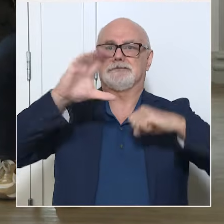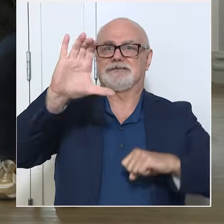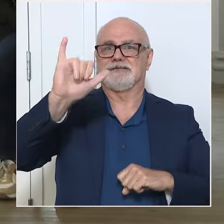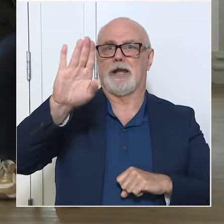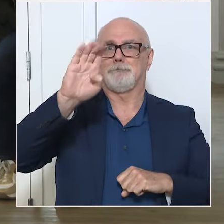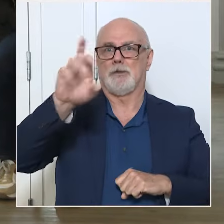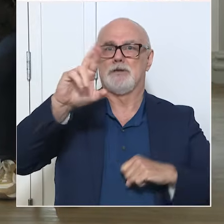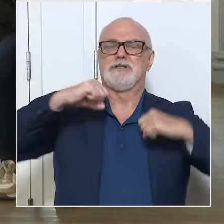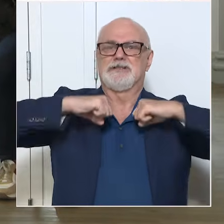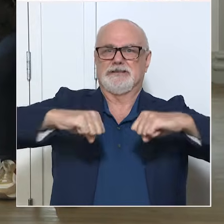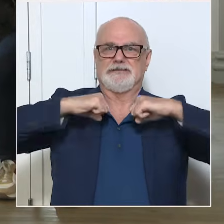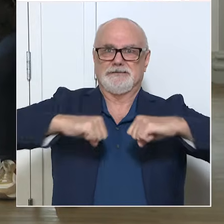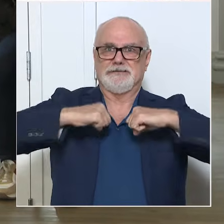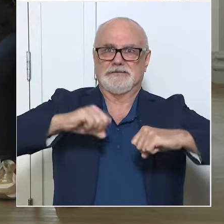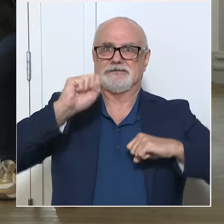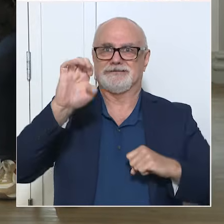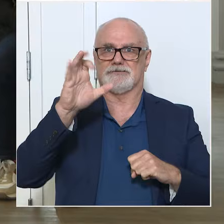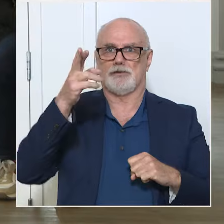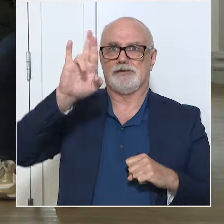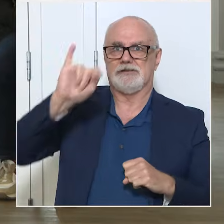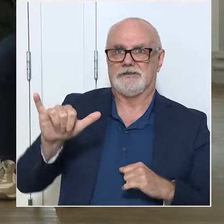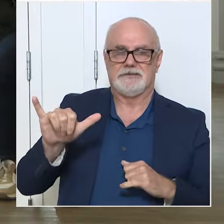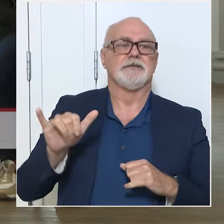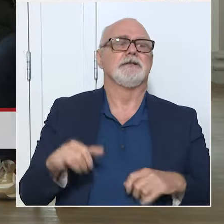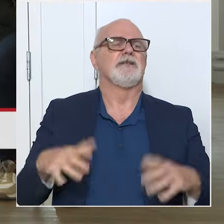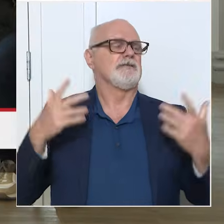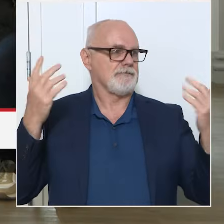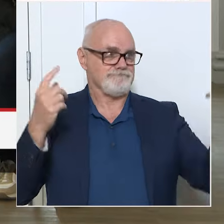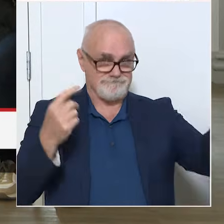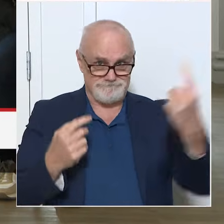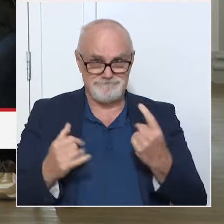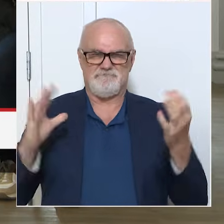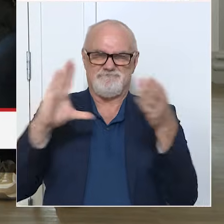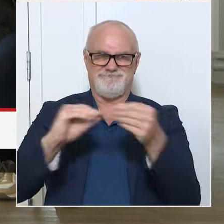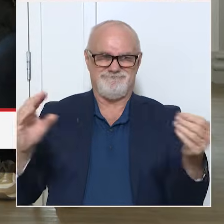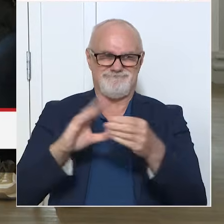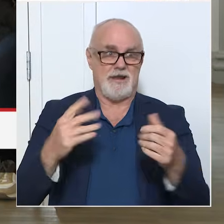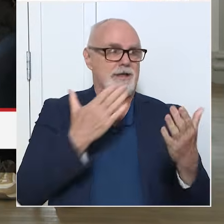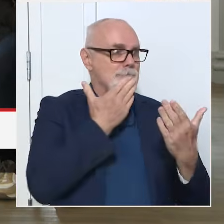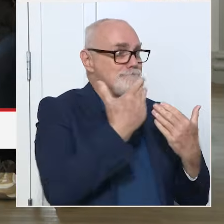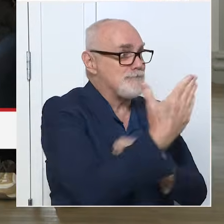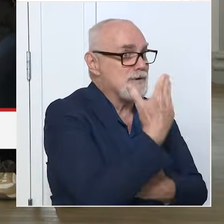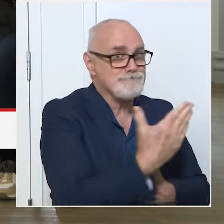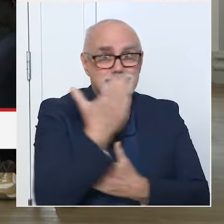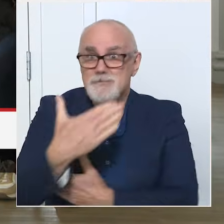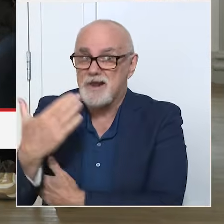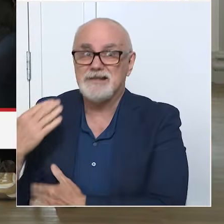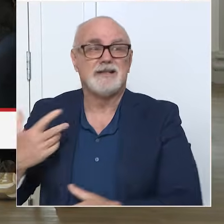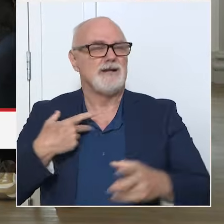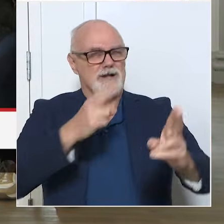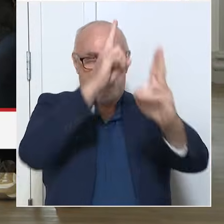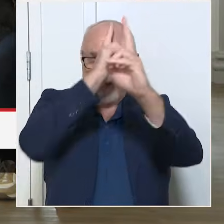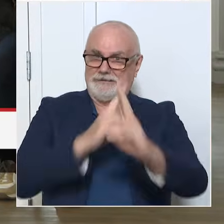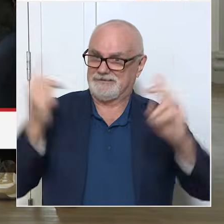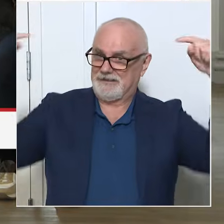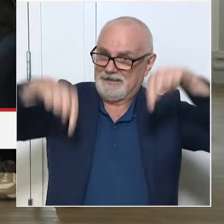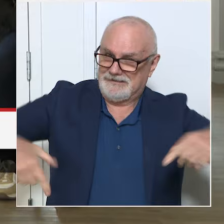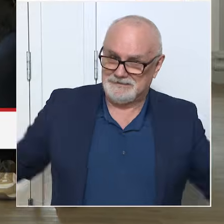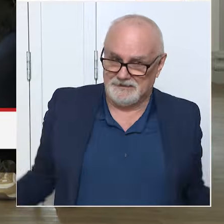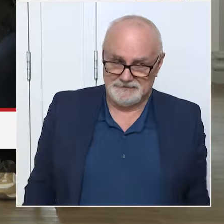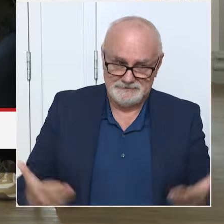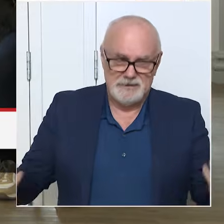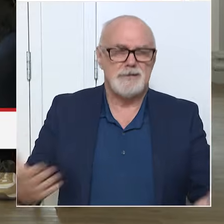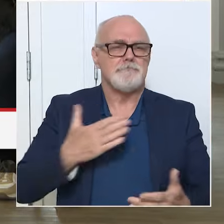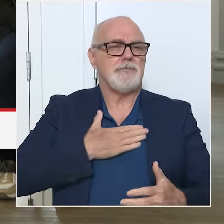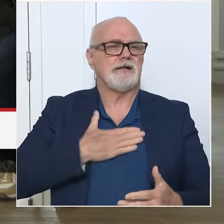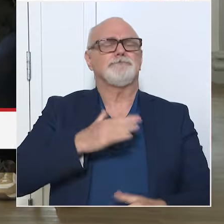Good morning, everyone. Good morning. I'm honored to be here today representing ITS Cybersecurity.